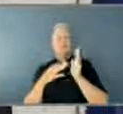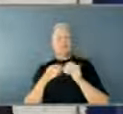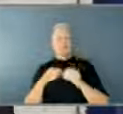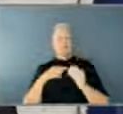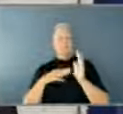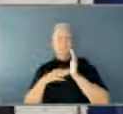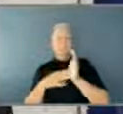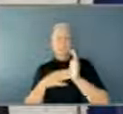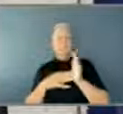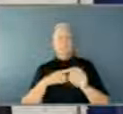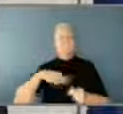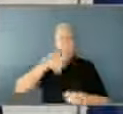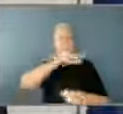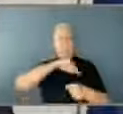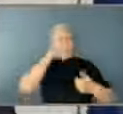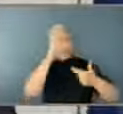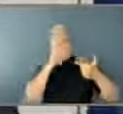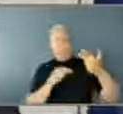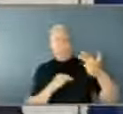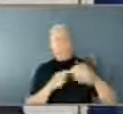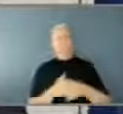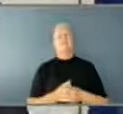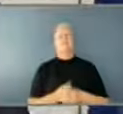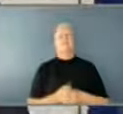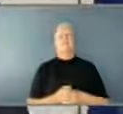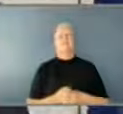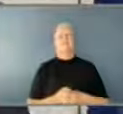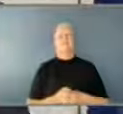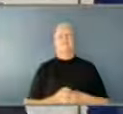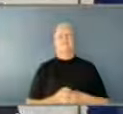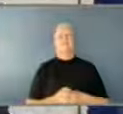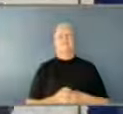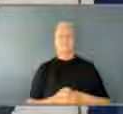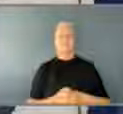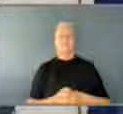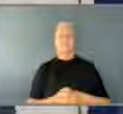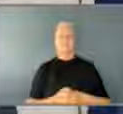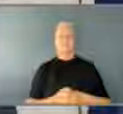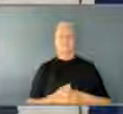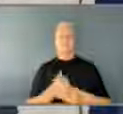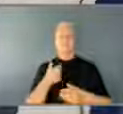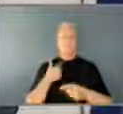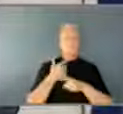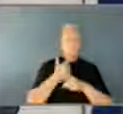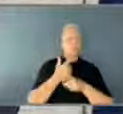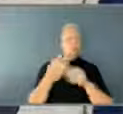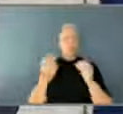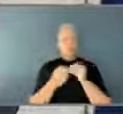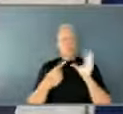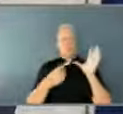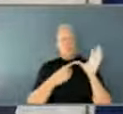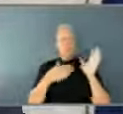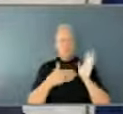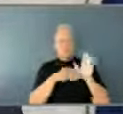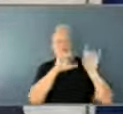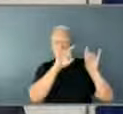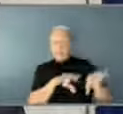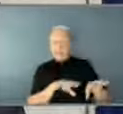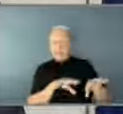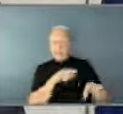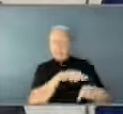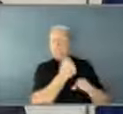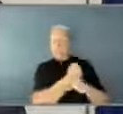together. Shortly before joining you, I spoke with both AstraZeneca Australia and Pfizer Australia,